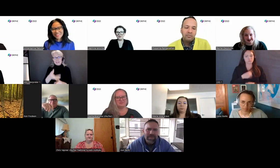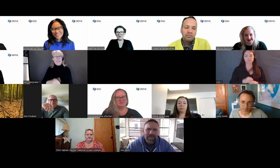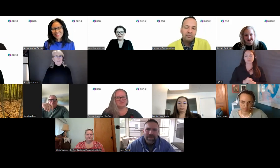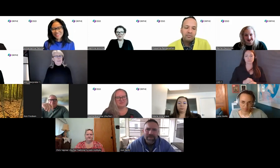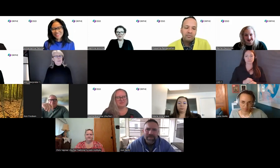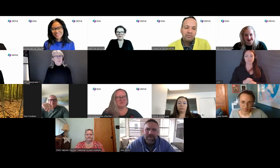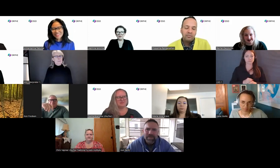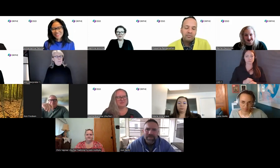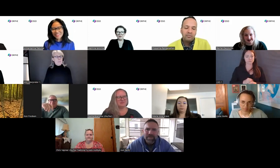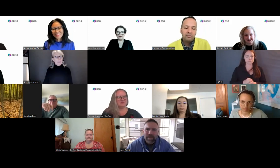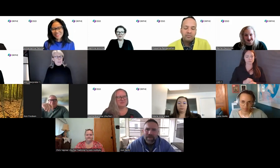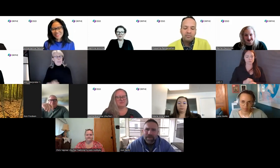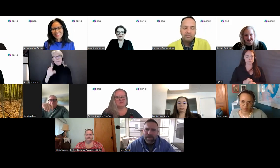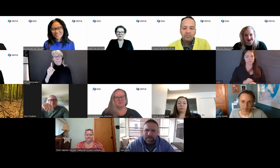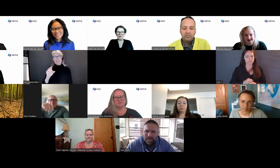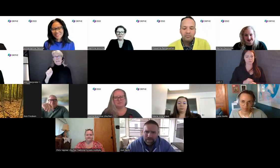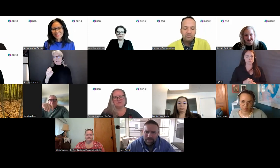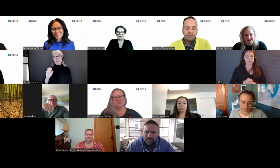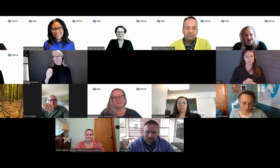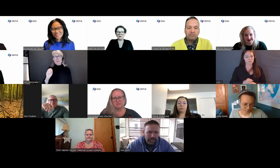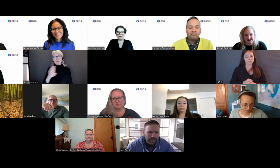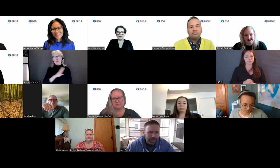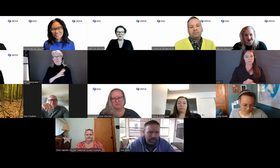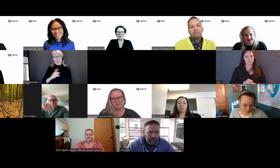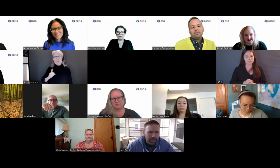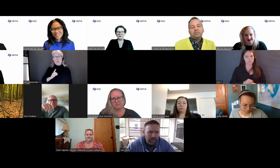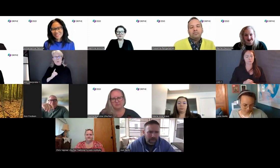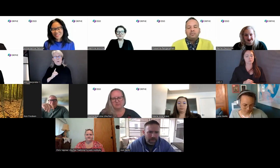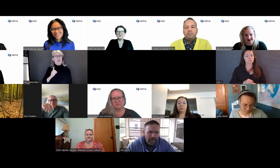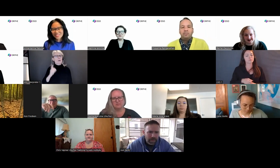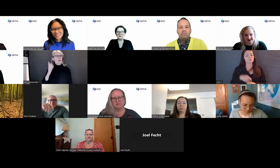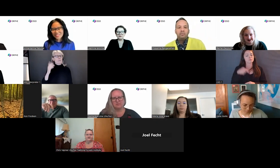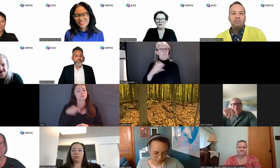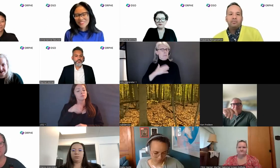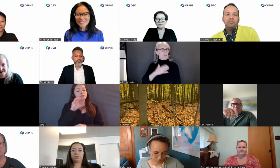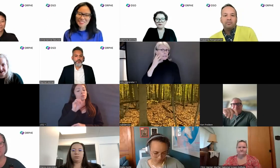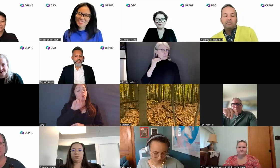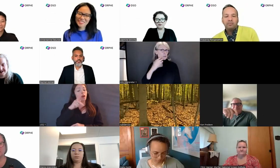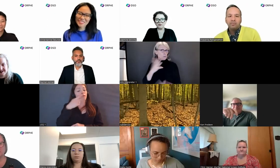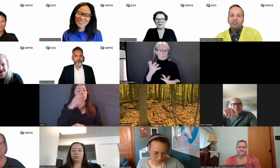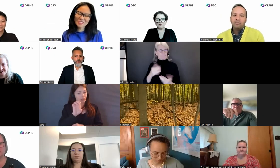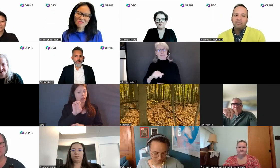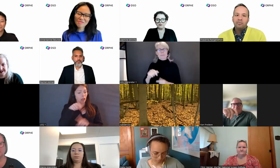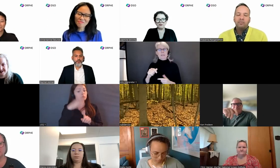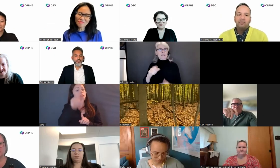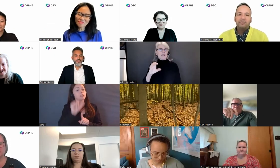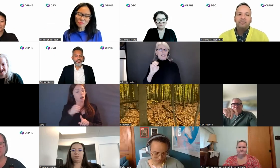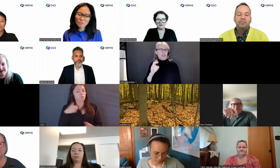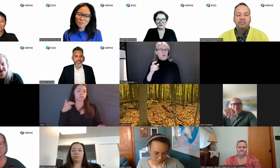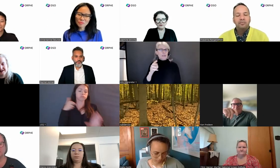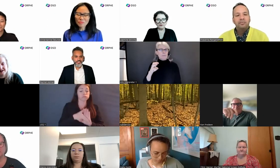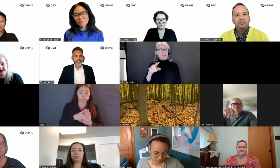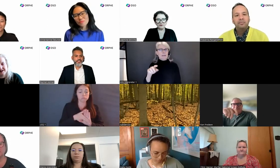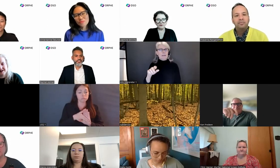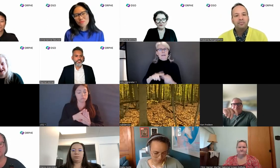I've joined the DSO board with a background in entertainment and media. I started my career earning my